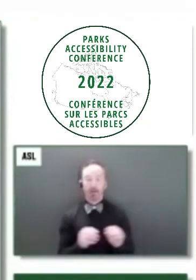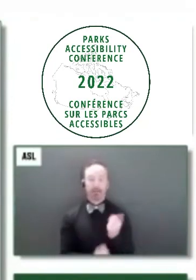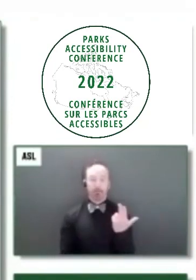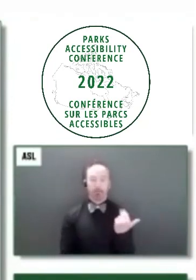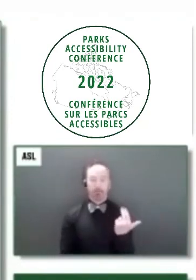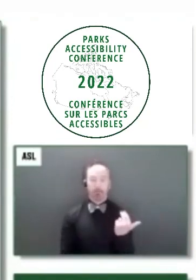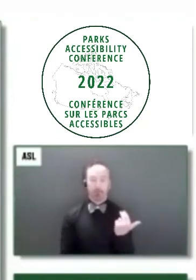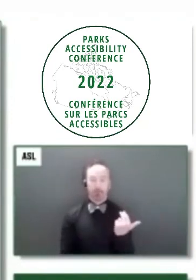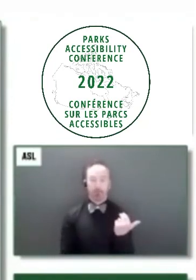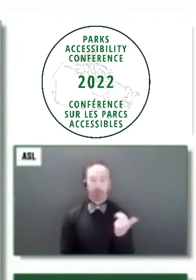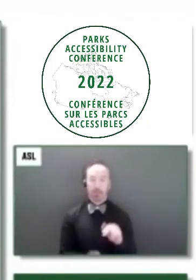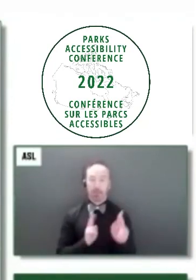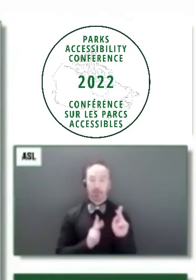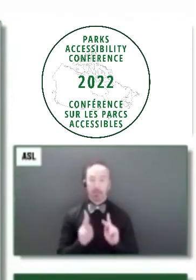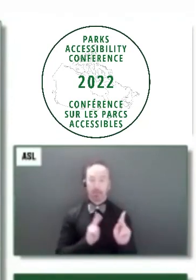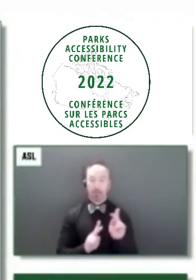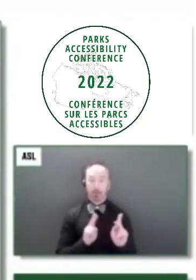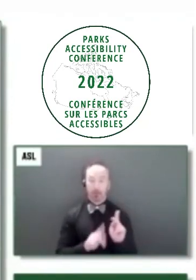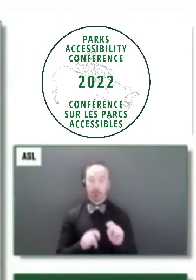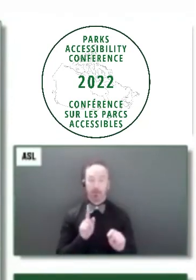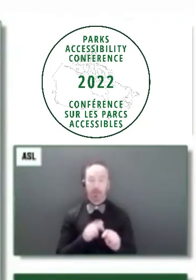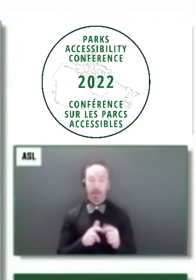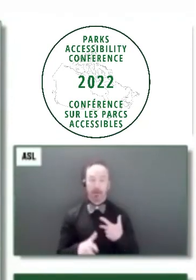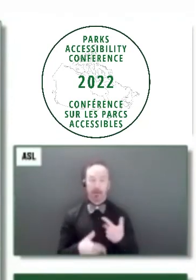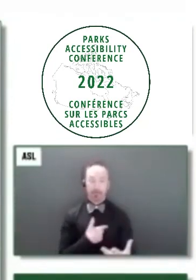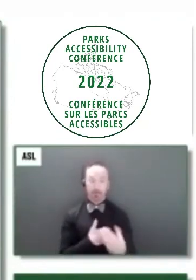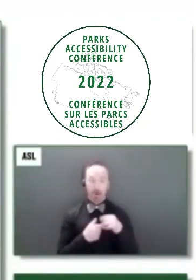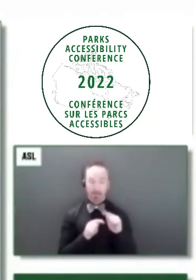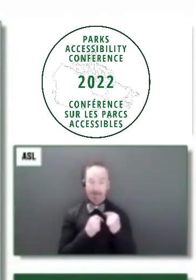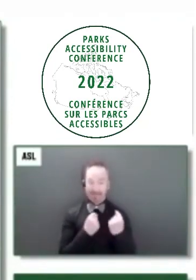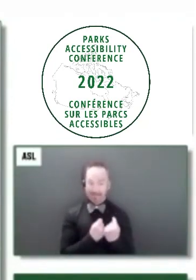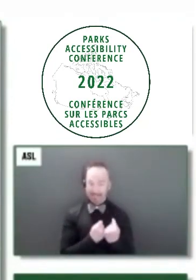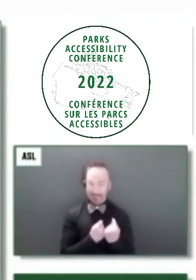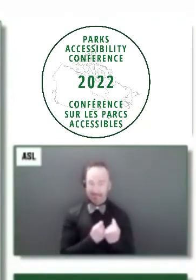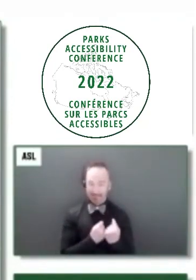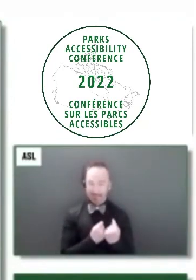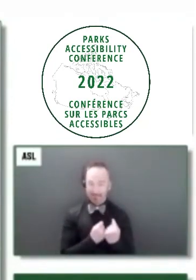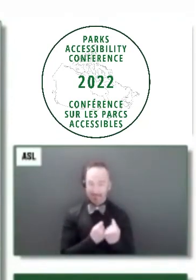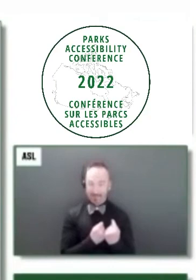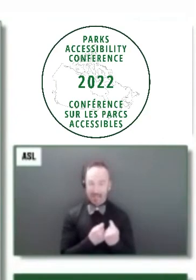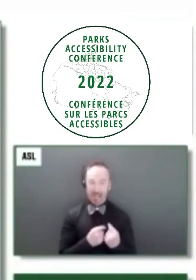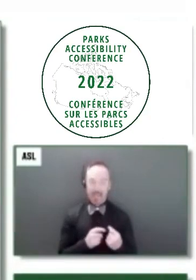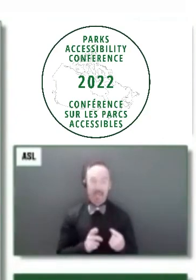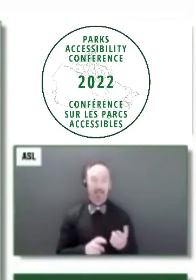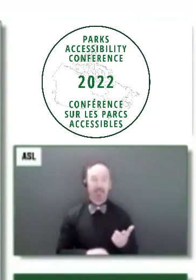that made this particular conference possible. They're arranged in